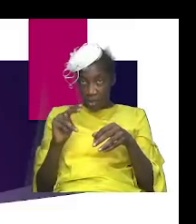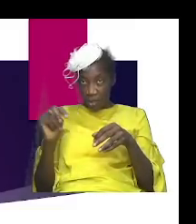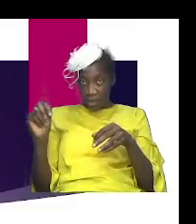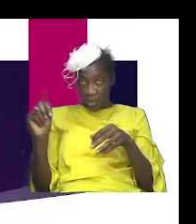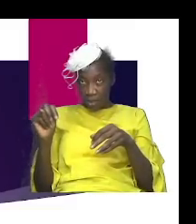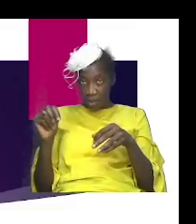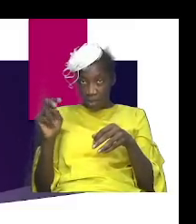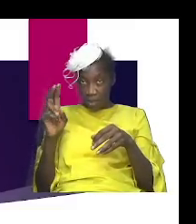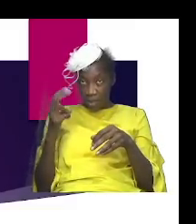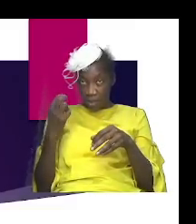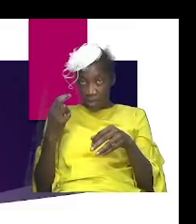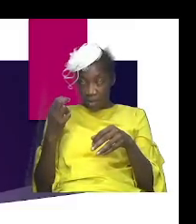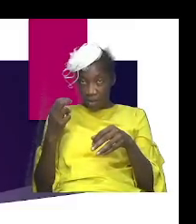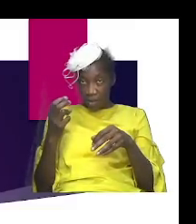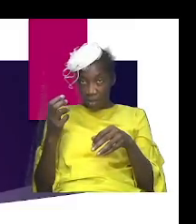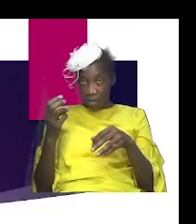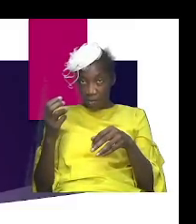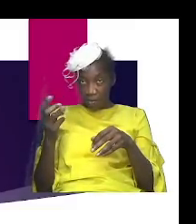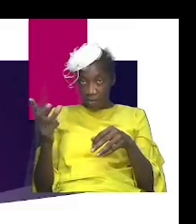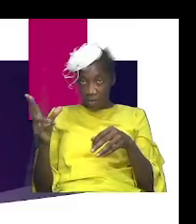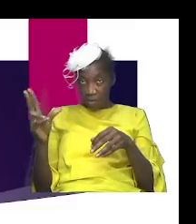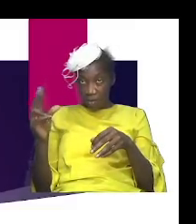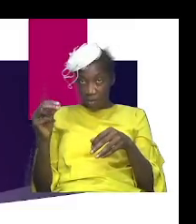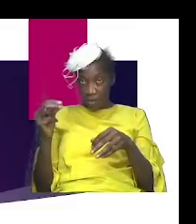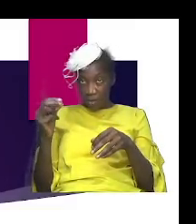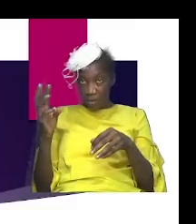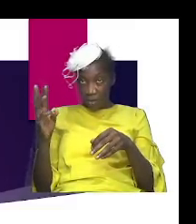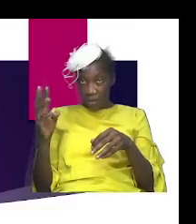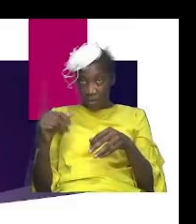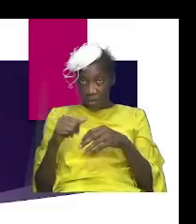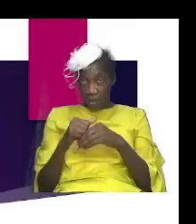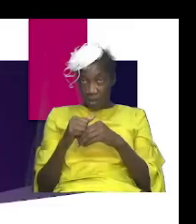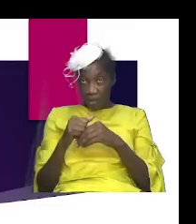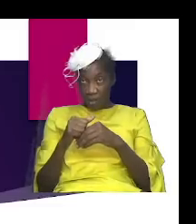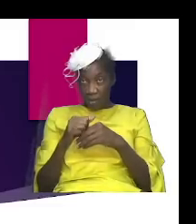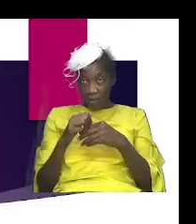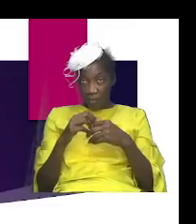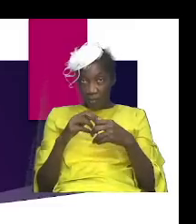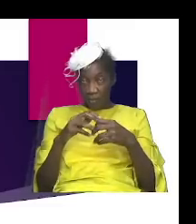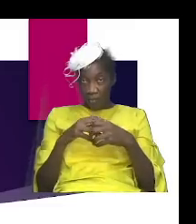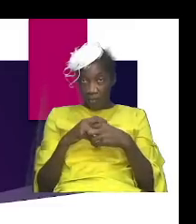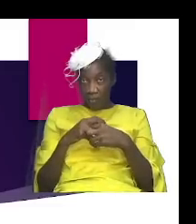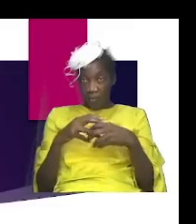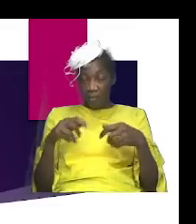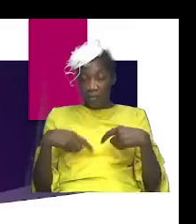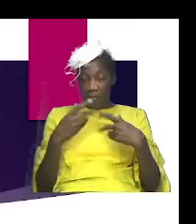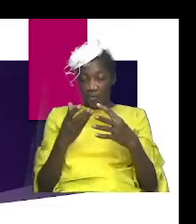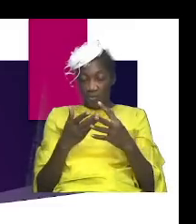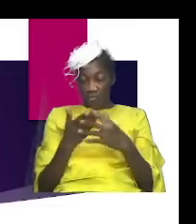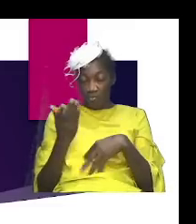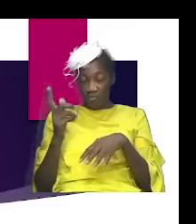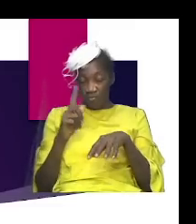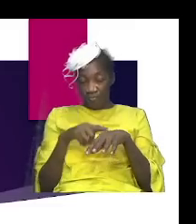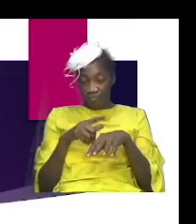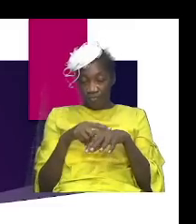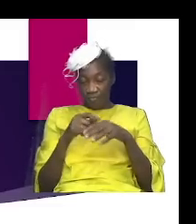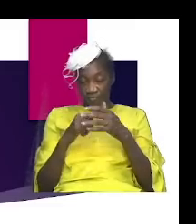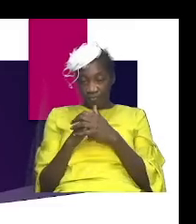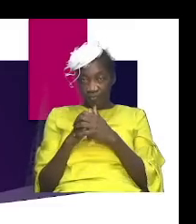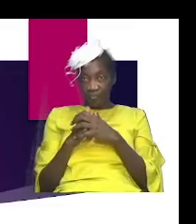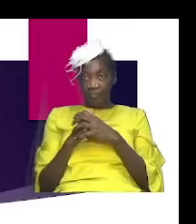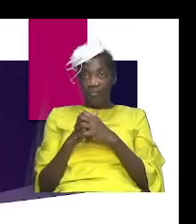Make note of it. Read it through this evening or tomorrow. I want us, brethren beloved, to go through this thing timely,